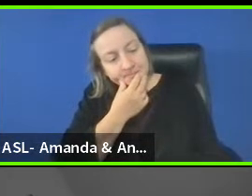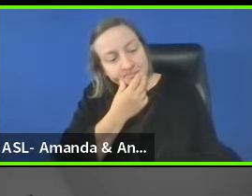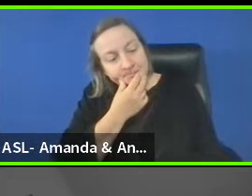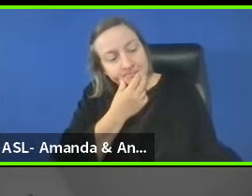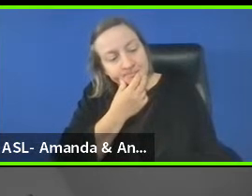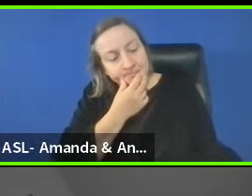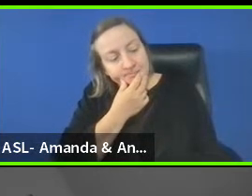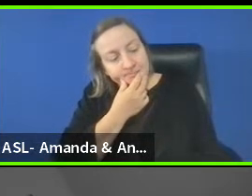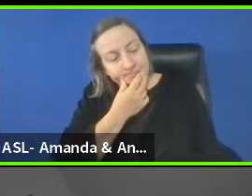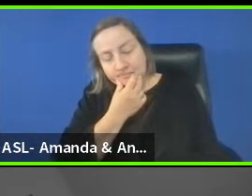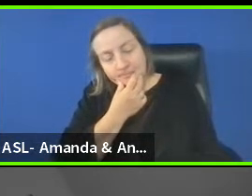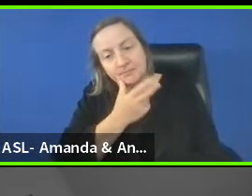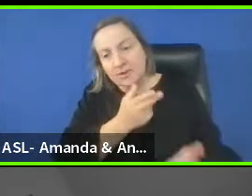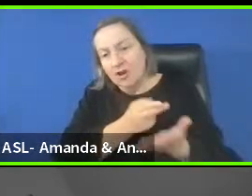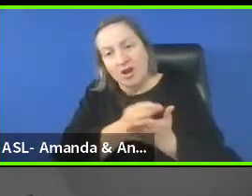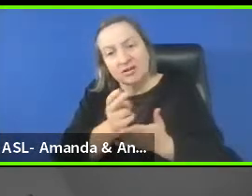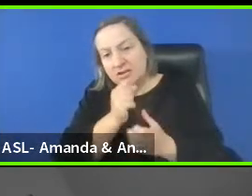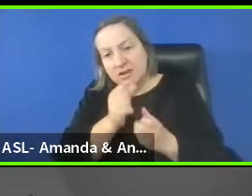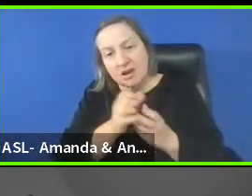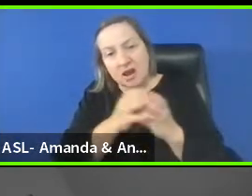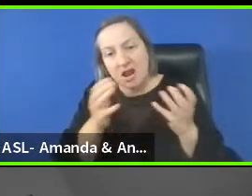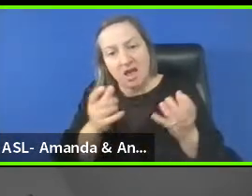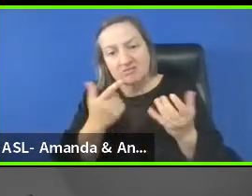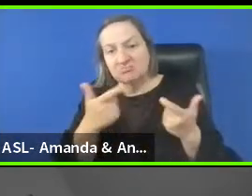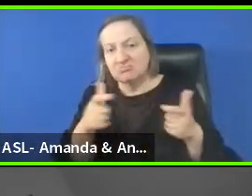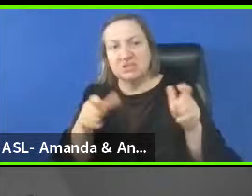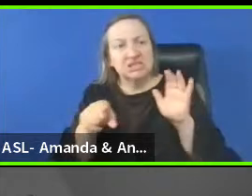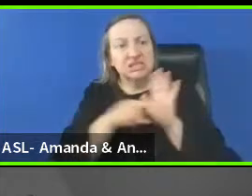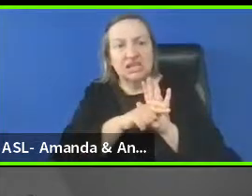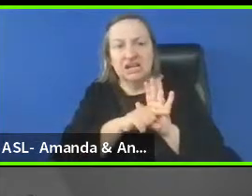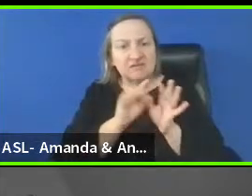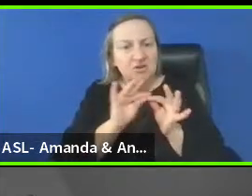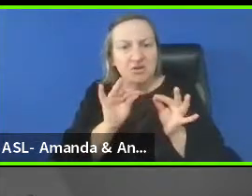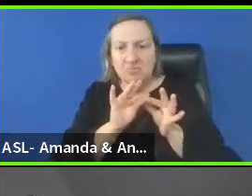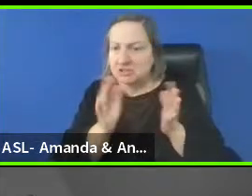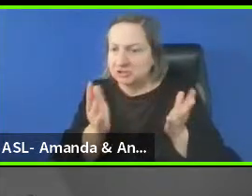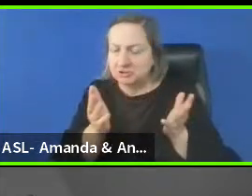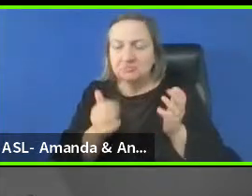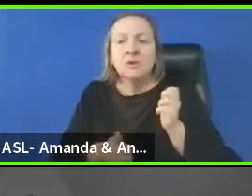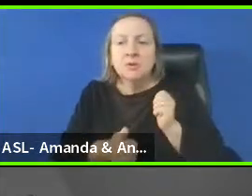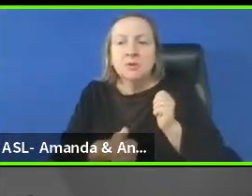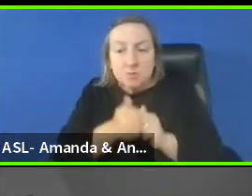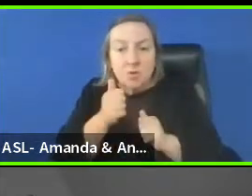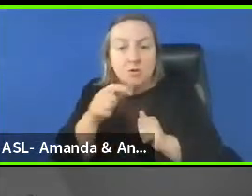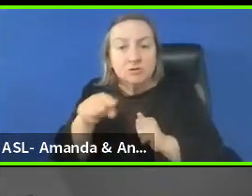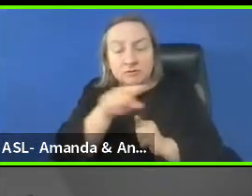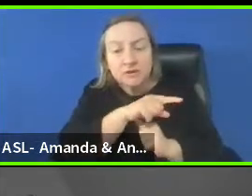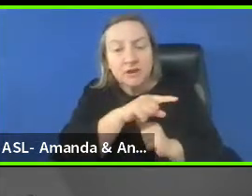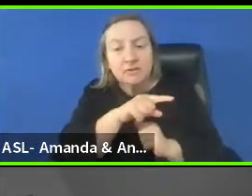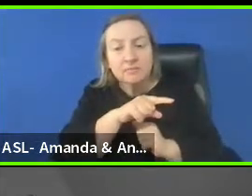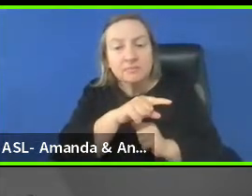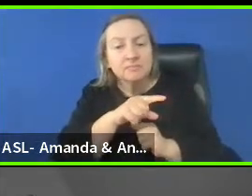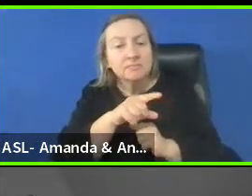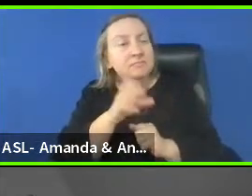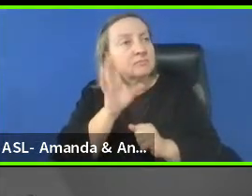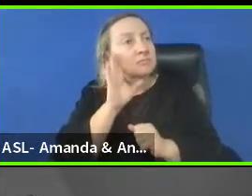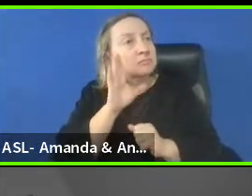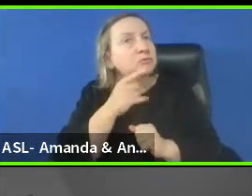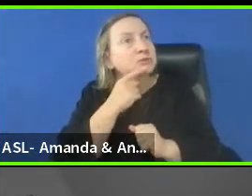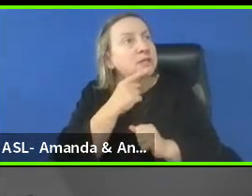there wasn't honestly a lot of huge negative comments. Most of them were just, I would put it as